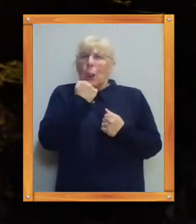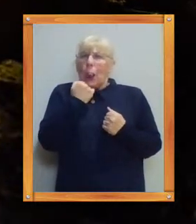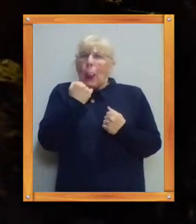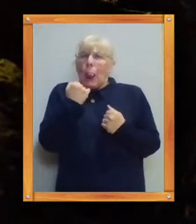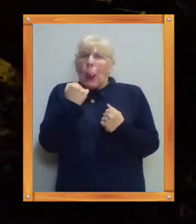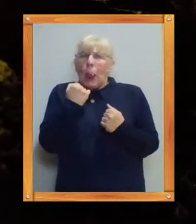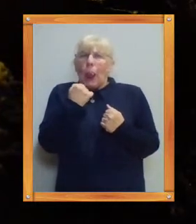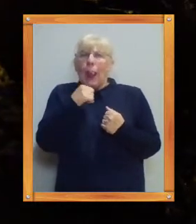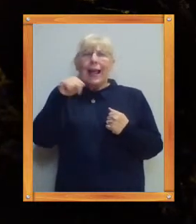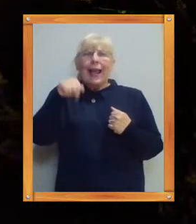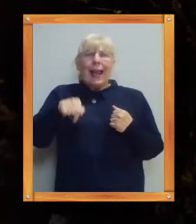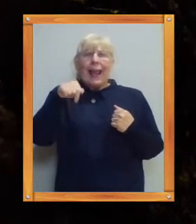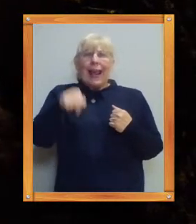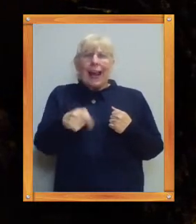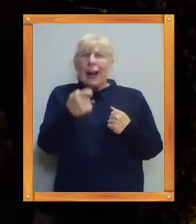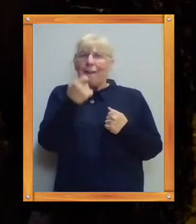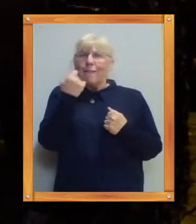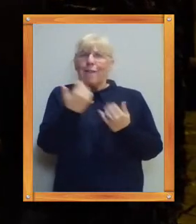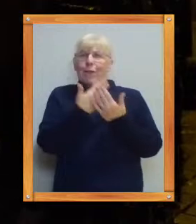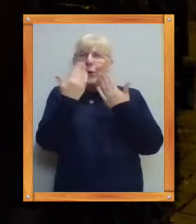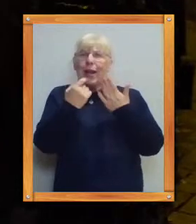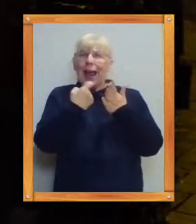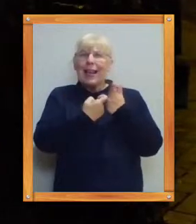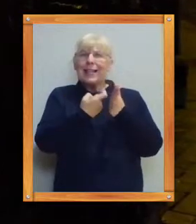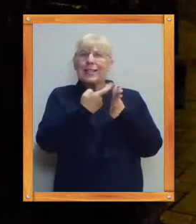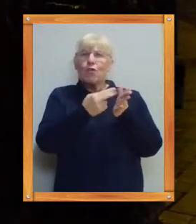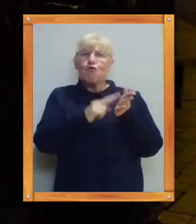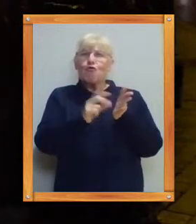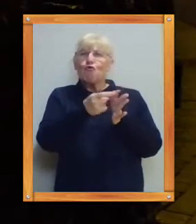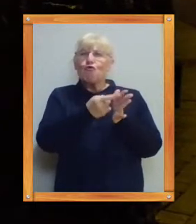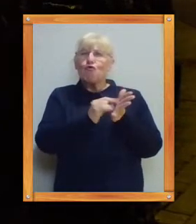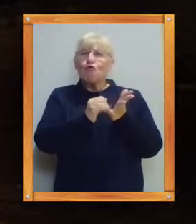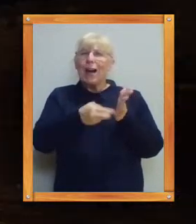over the last couple of days. There was a little bit of frost around this